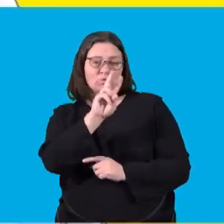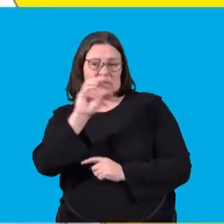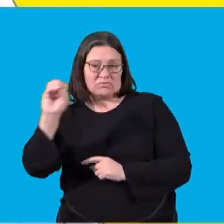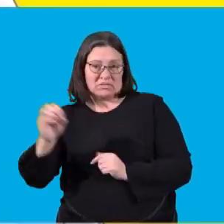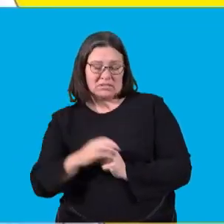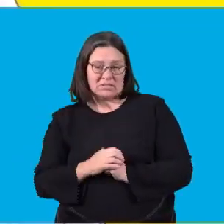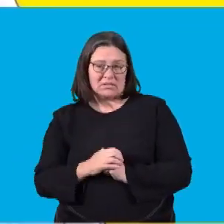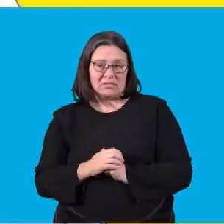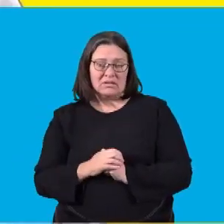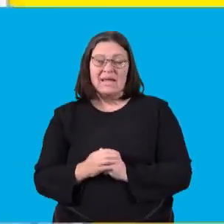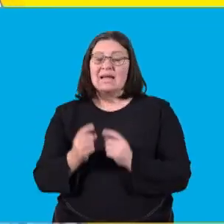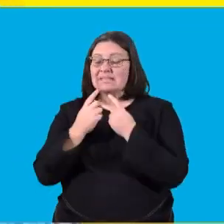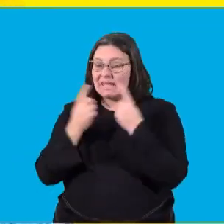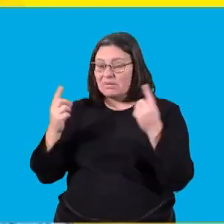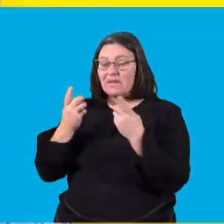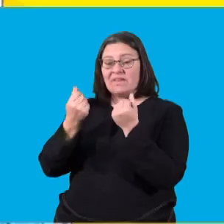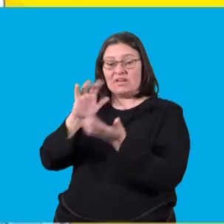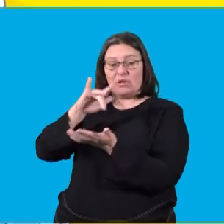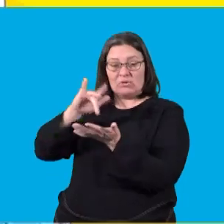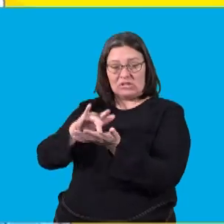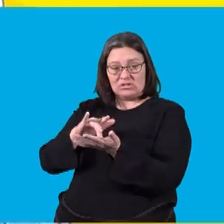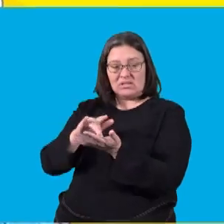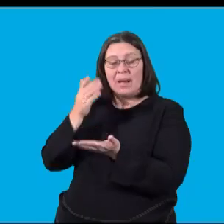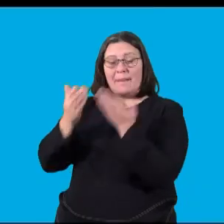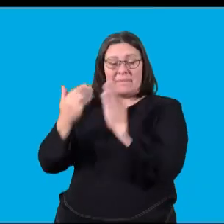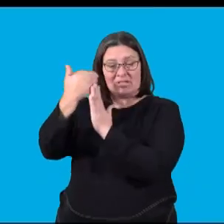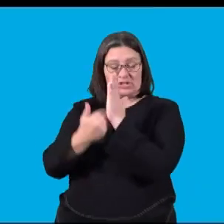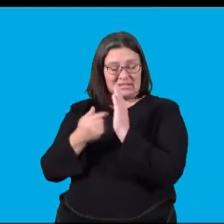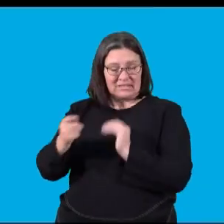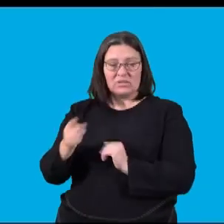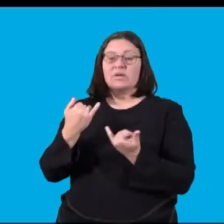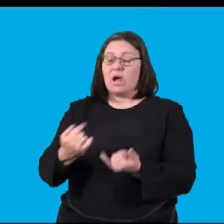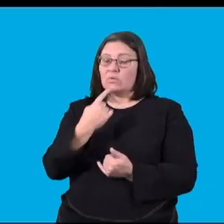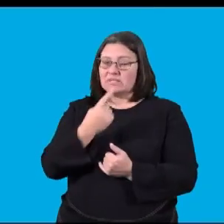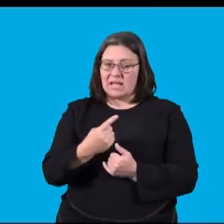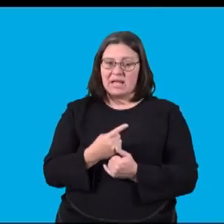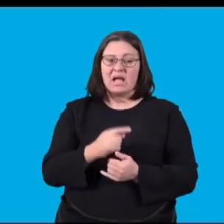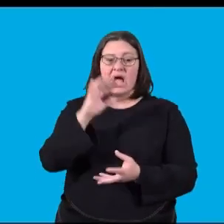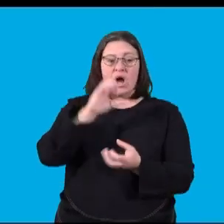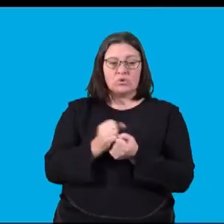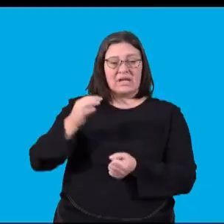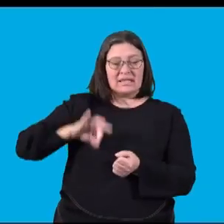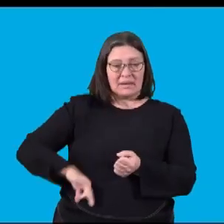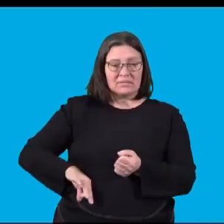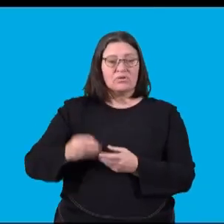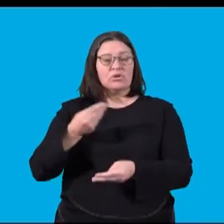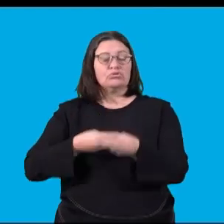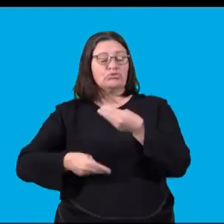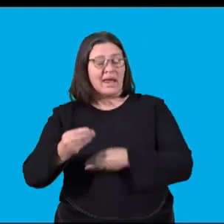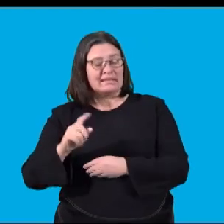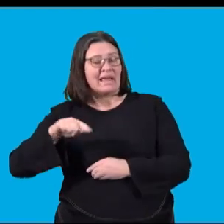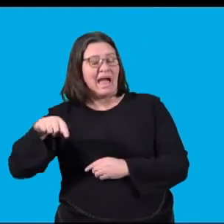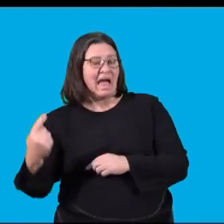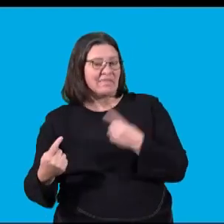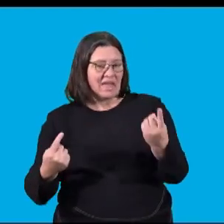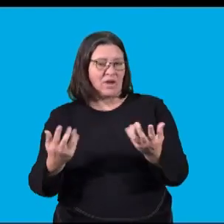you the 1,200. And in the statement of financial position, that is your balance sheet, you will now say accrued income under your